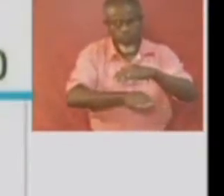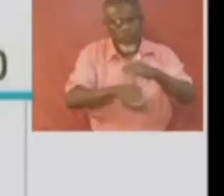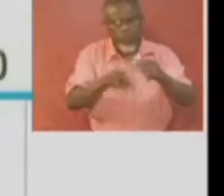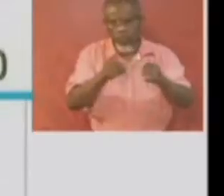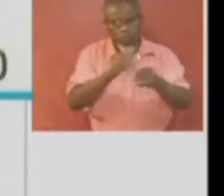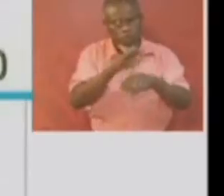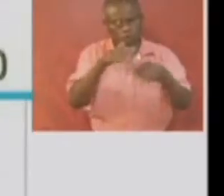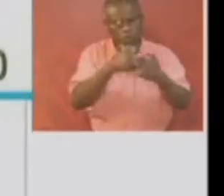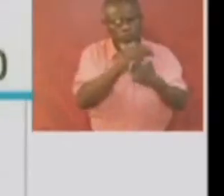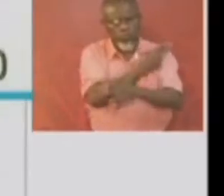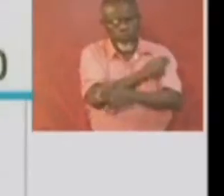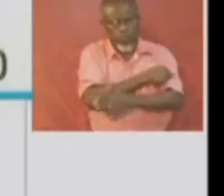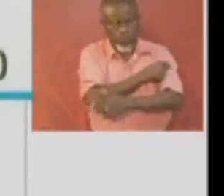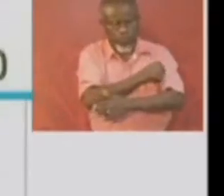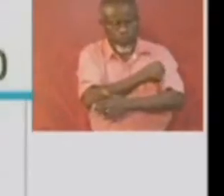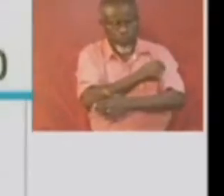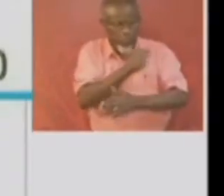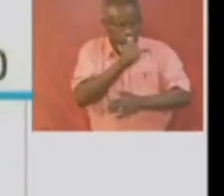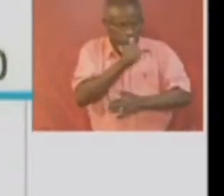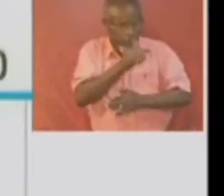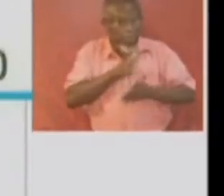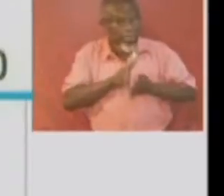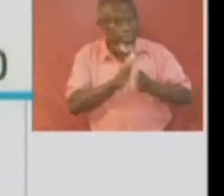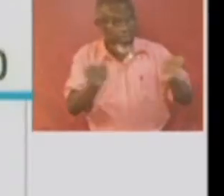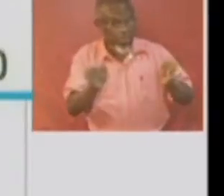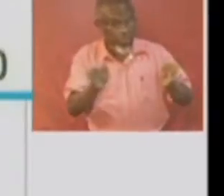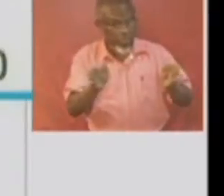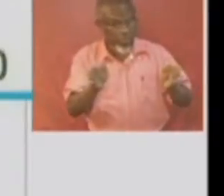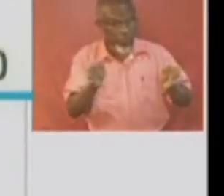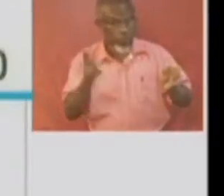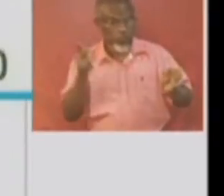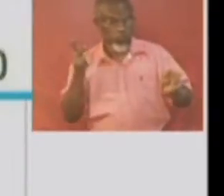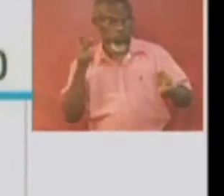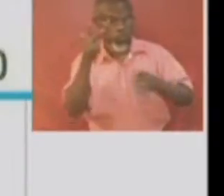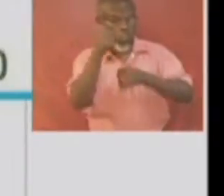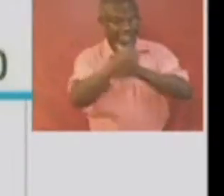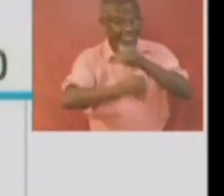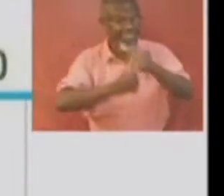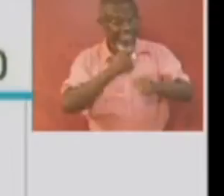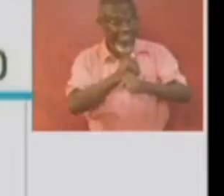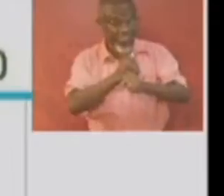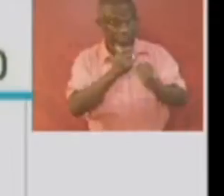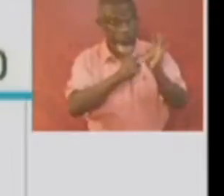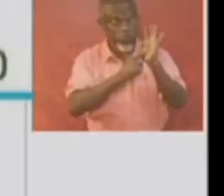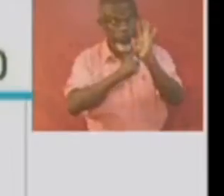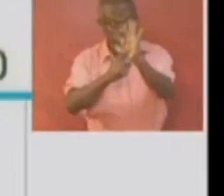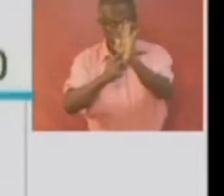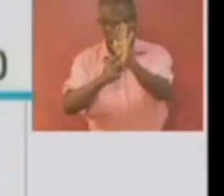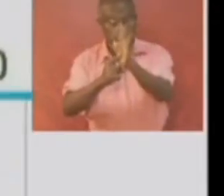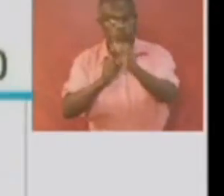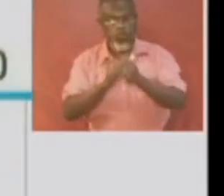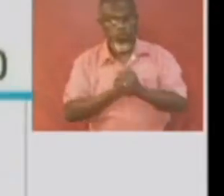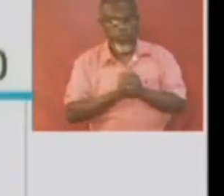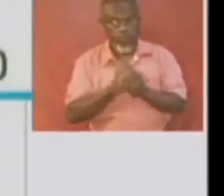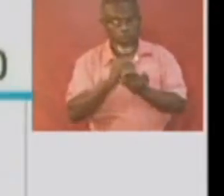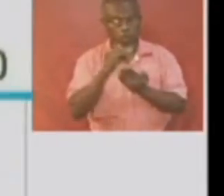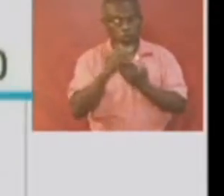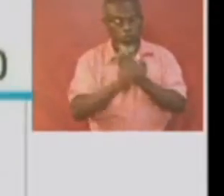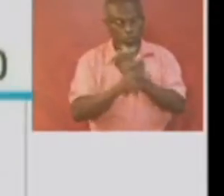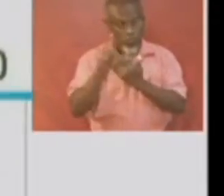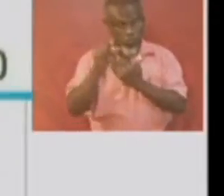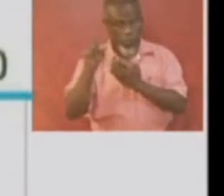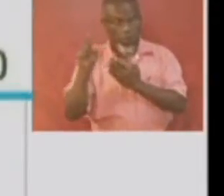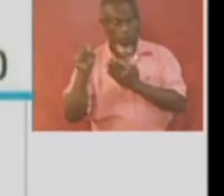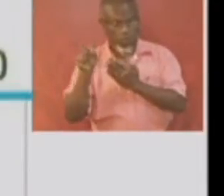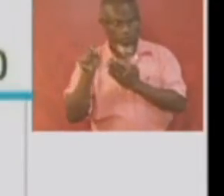and private hospitals, for 3 years up to October 2020. There are 3